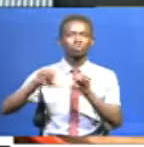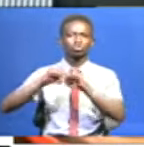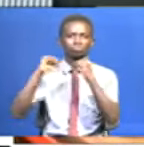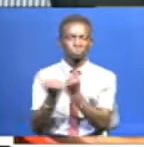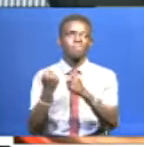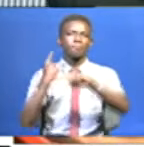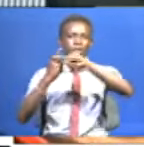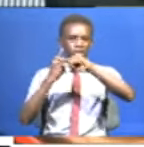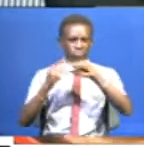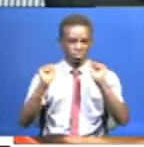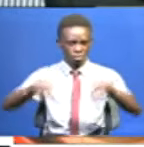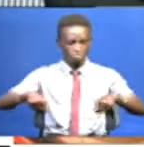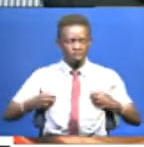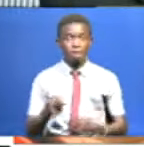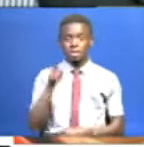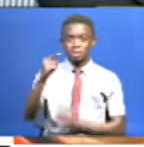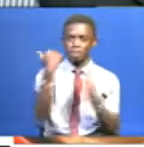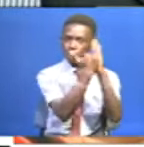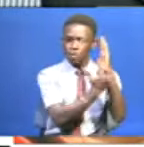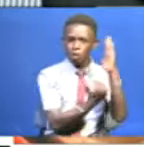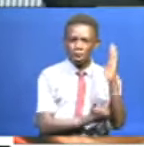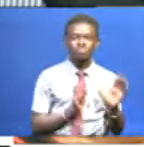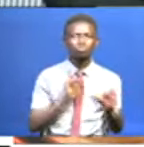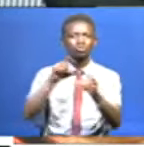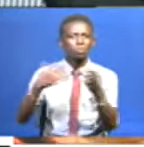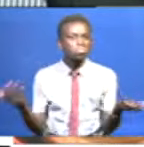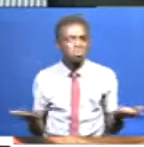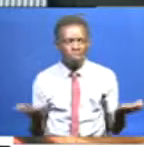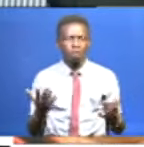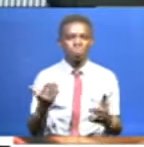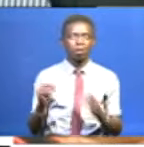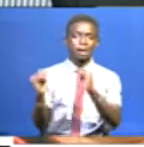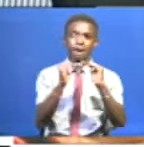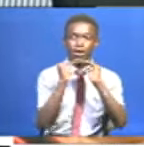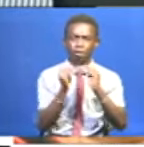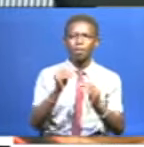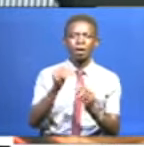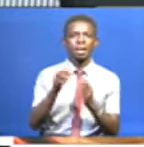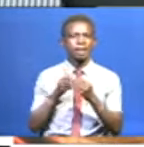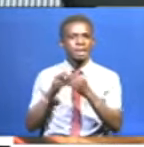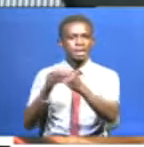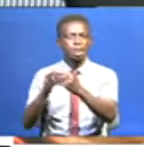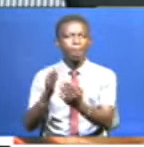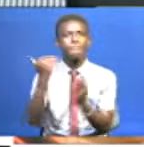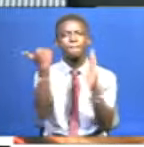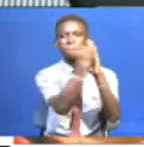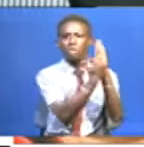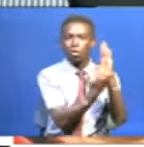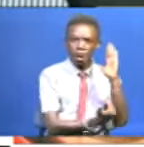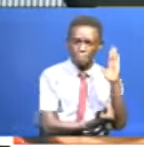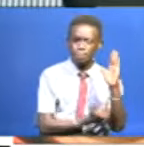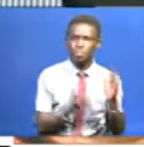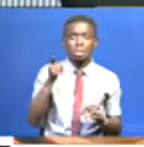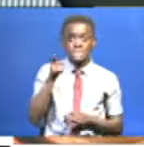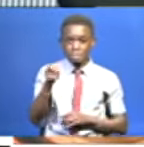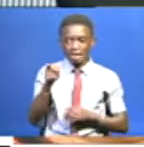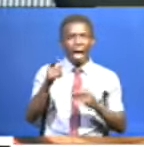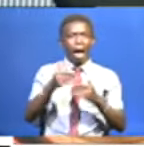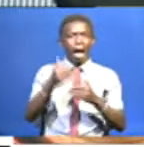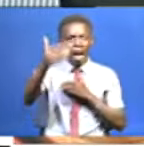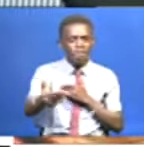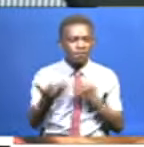So the program joins into what is called Equity Leadership Program, where after they do their form four,